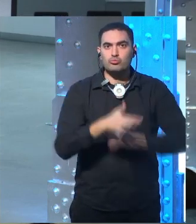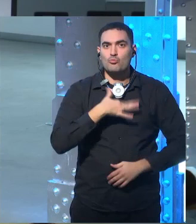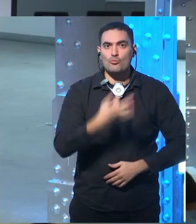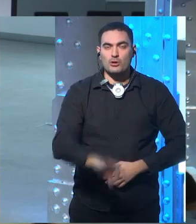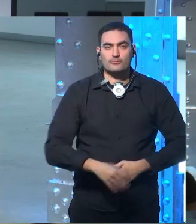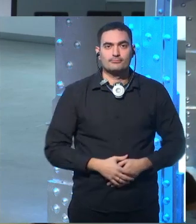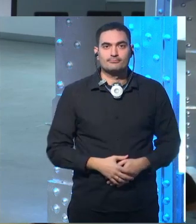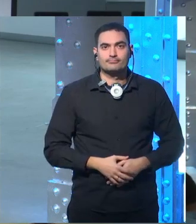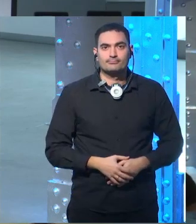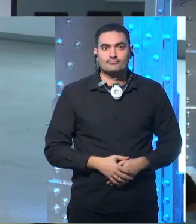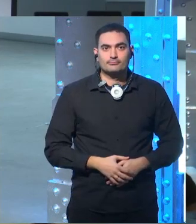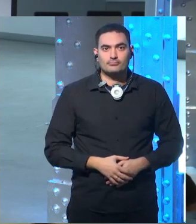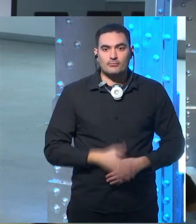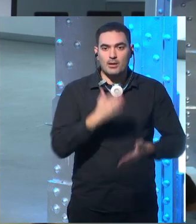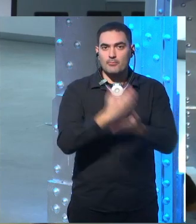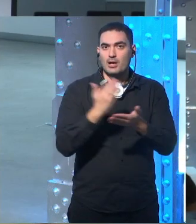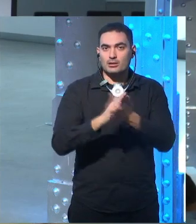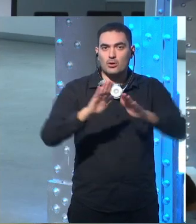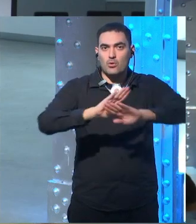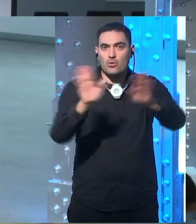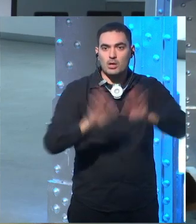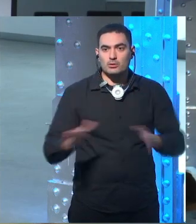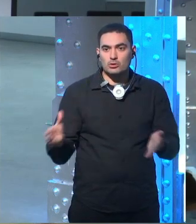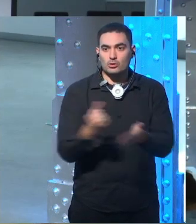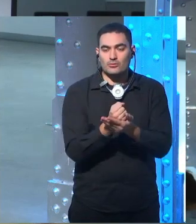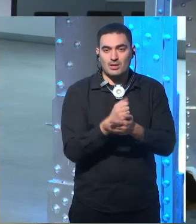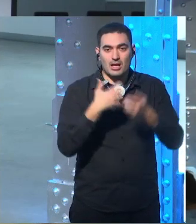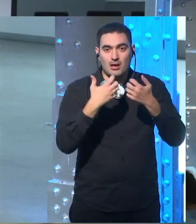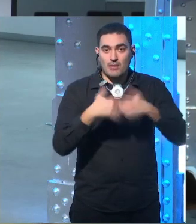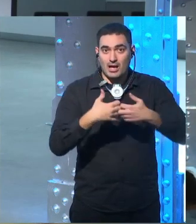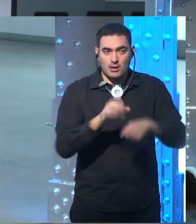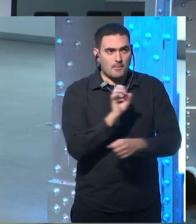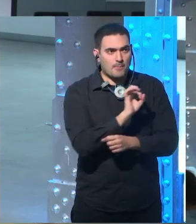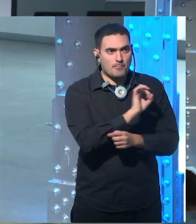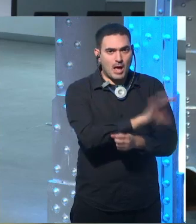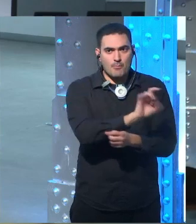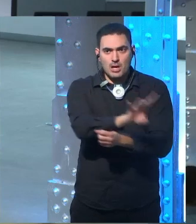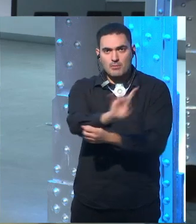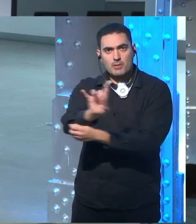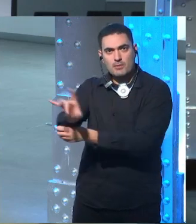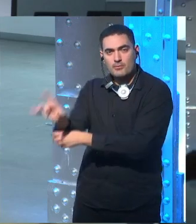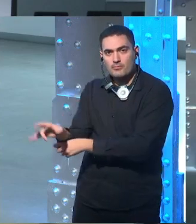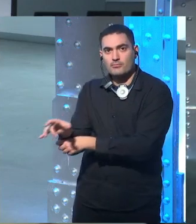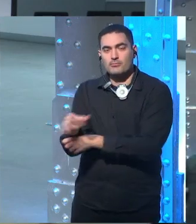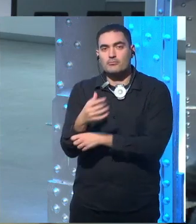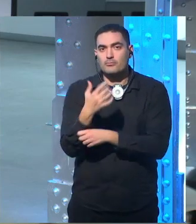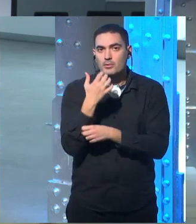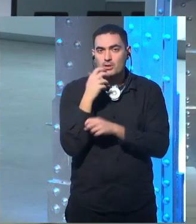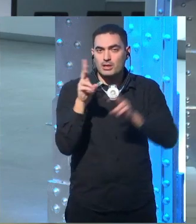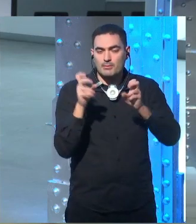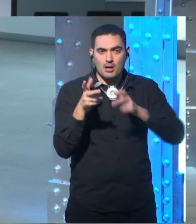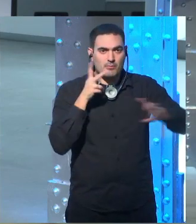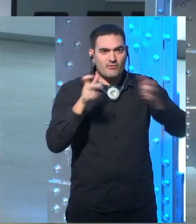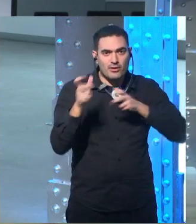bottleneck to automation, I think, is maybe slightly less intuitive. It relates to the perception and manipulation of